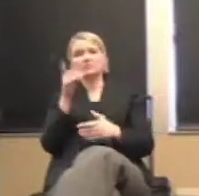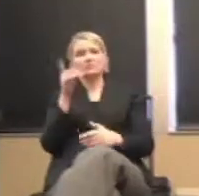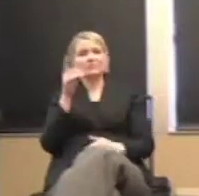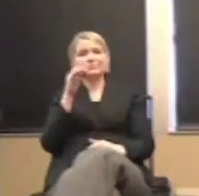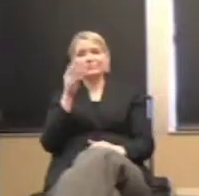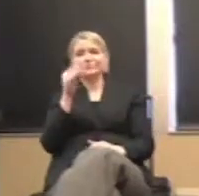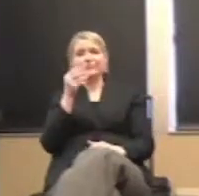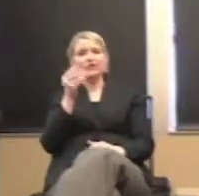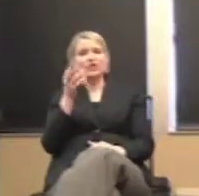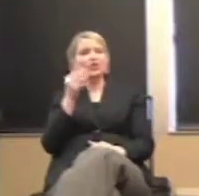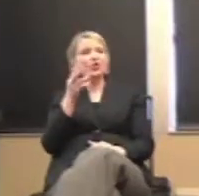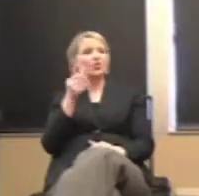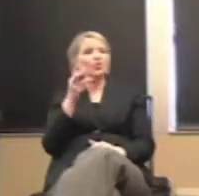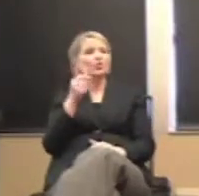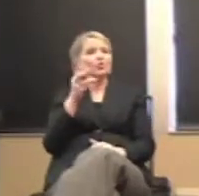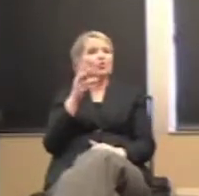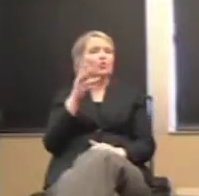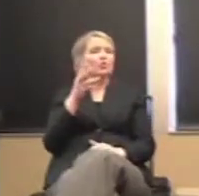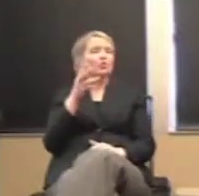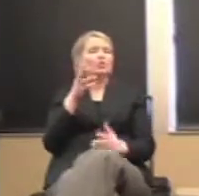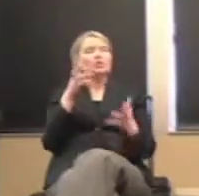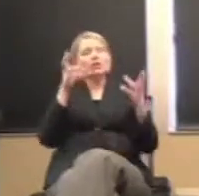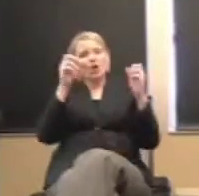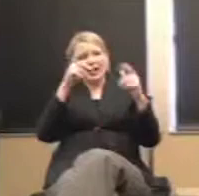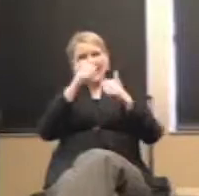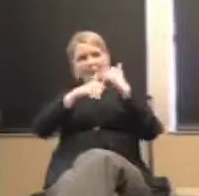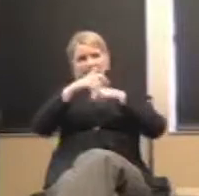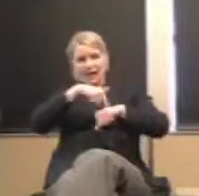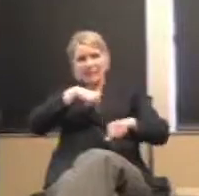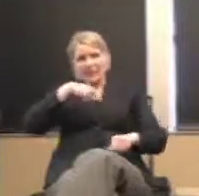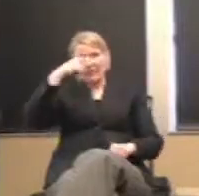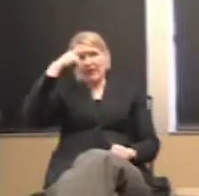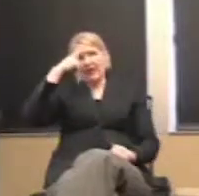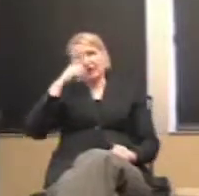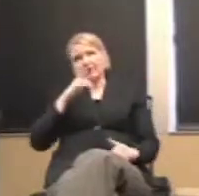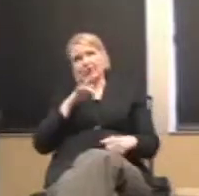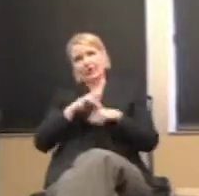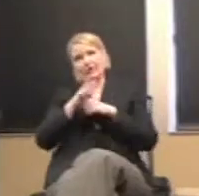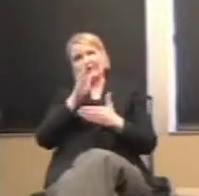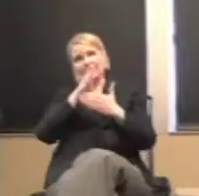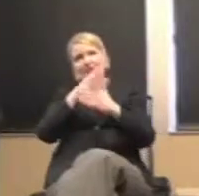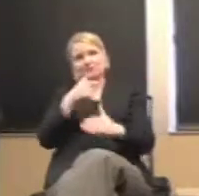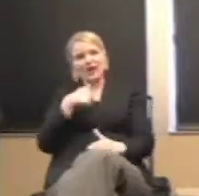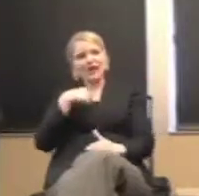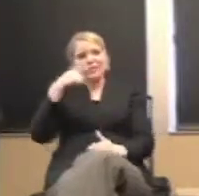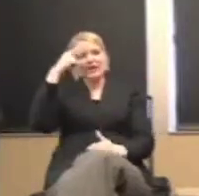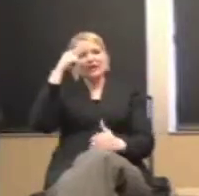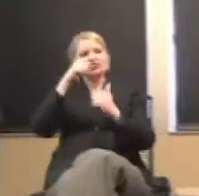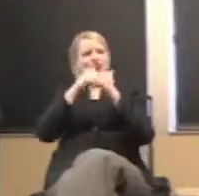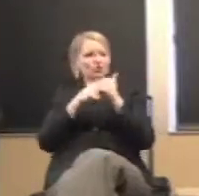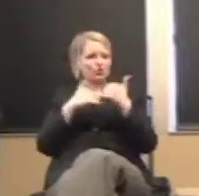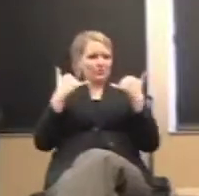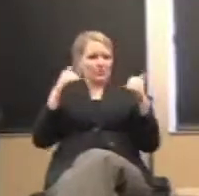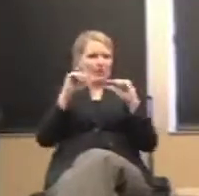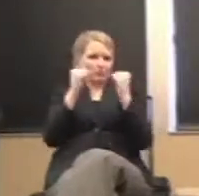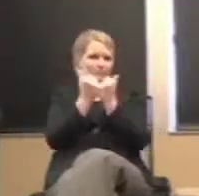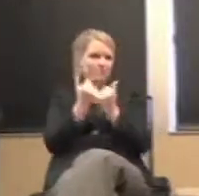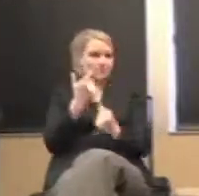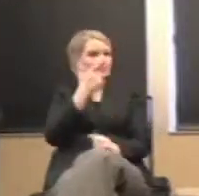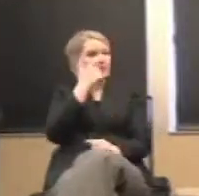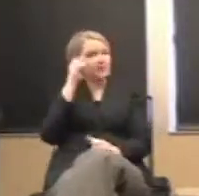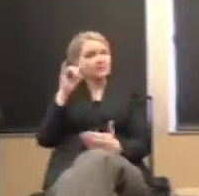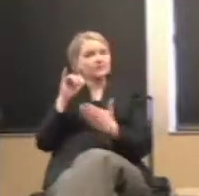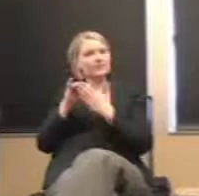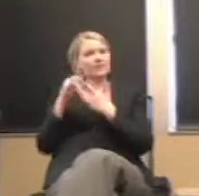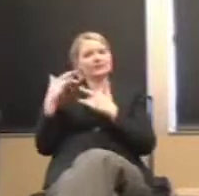A few of you? Okay. Every time I think early intervention, I think structured playgroup. Because it tends to go